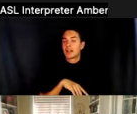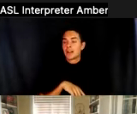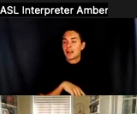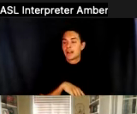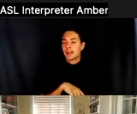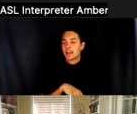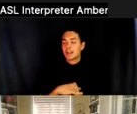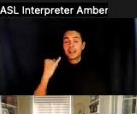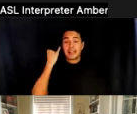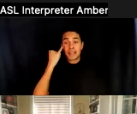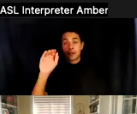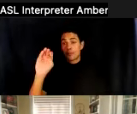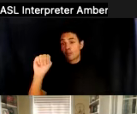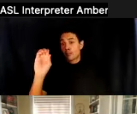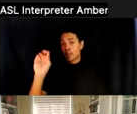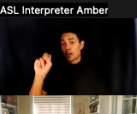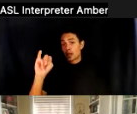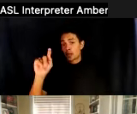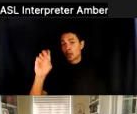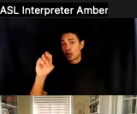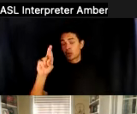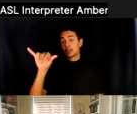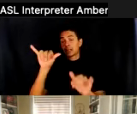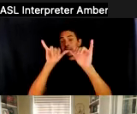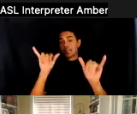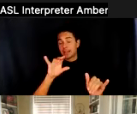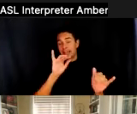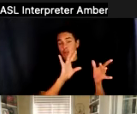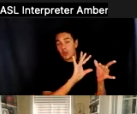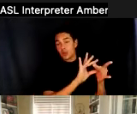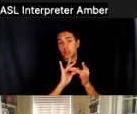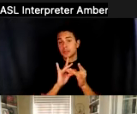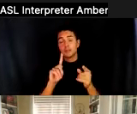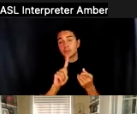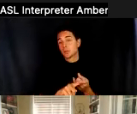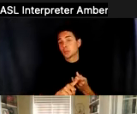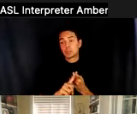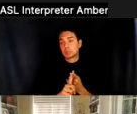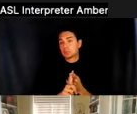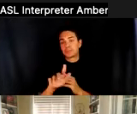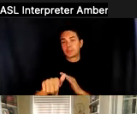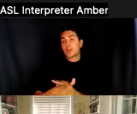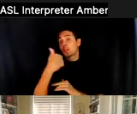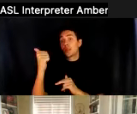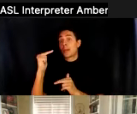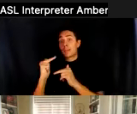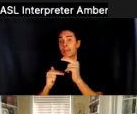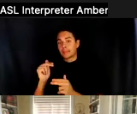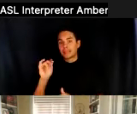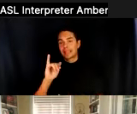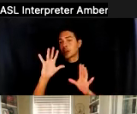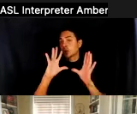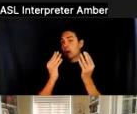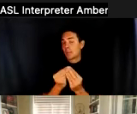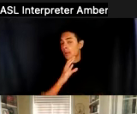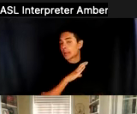So if you have a monitor system and it's hooked up to like another building, like at the tribal council